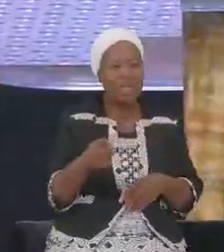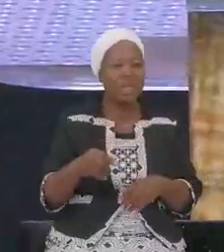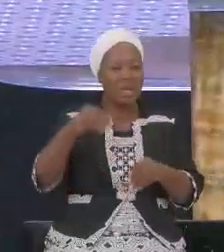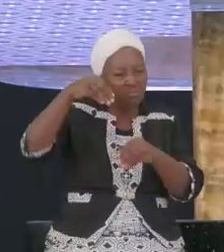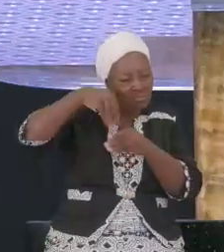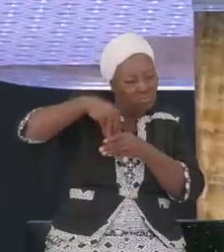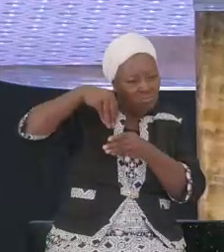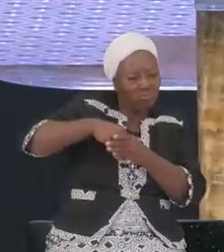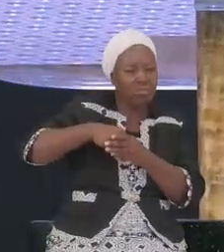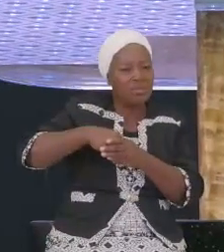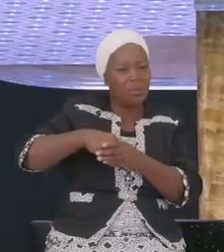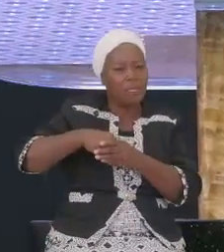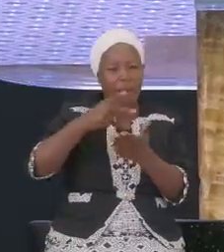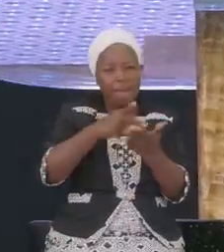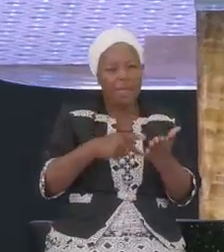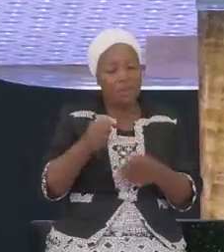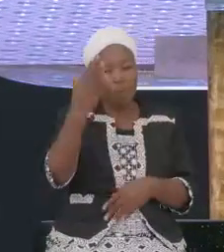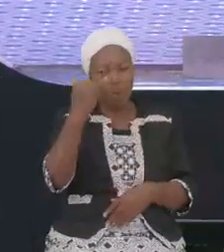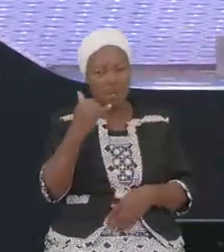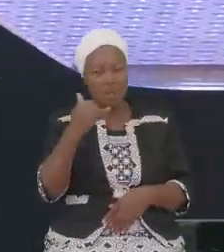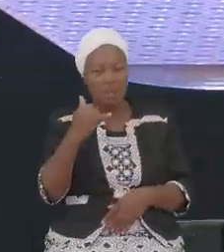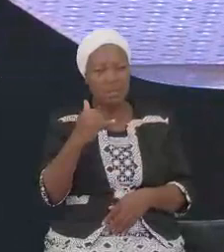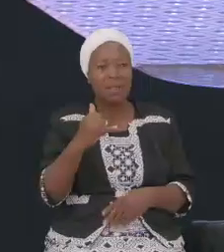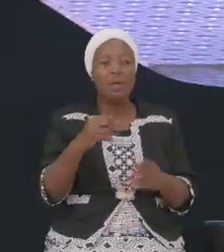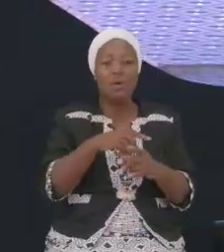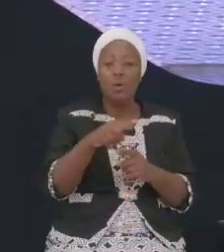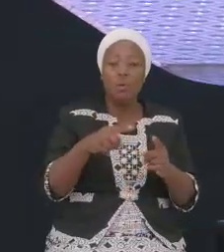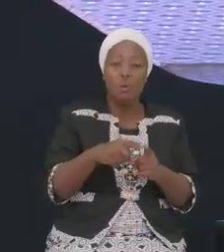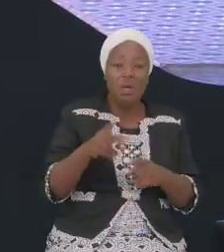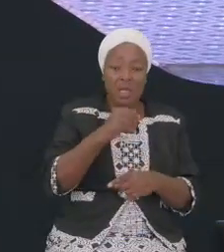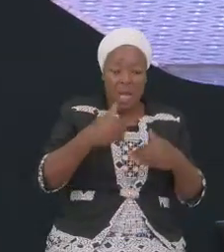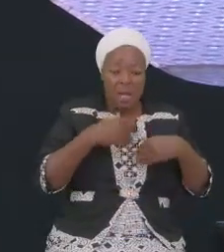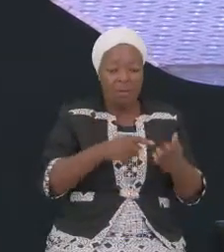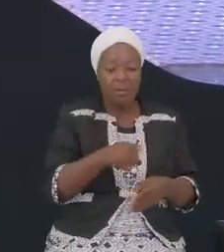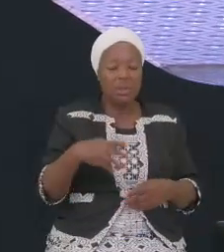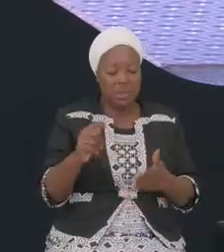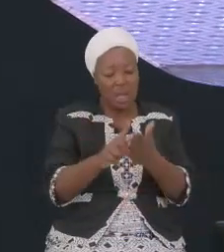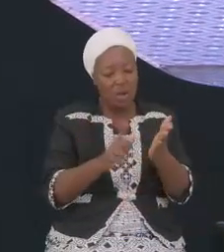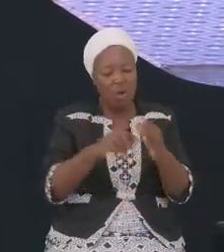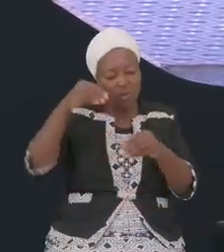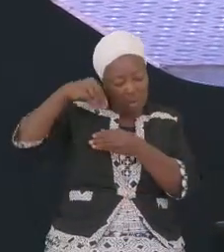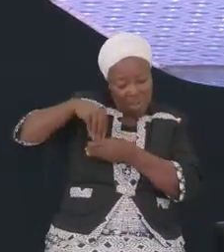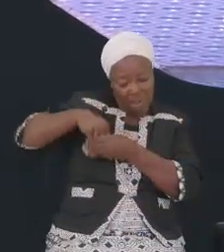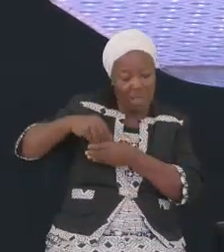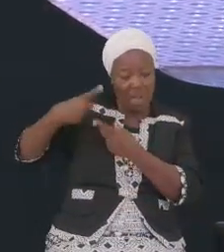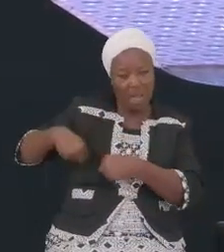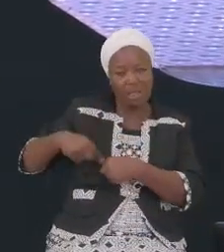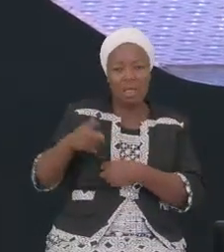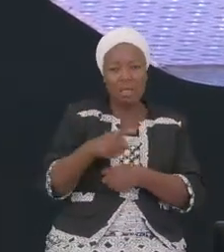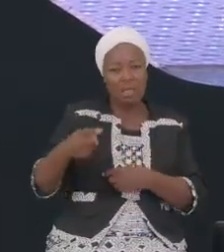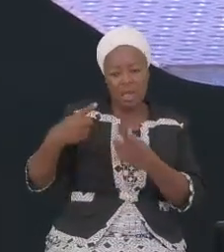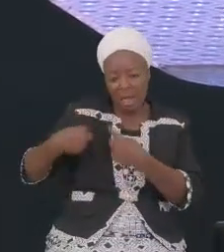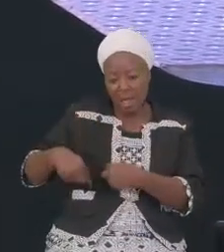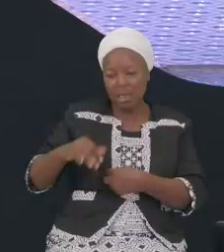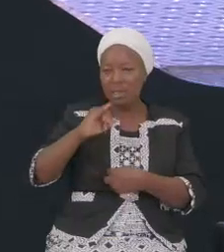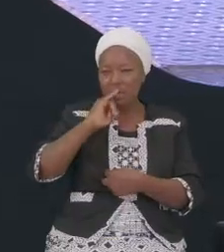inward parts. Why? Because when they have the law inside their heart, they'll have his love